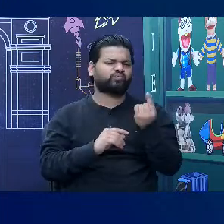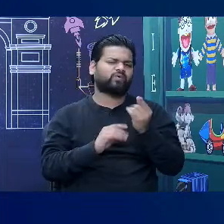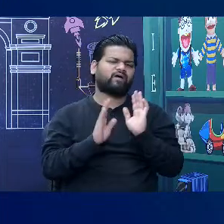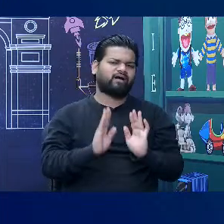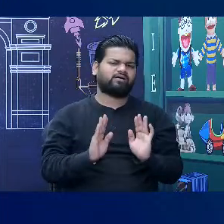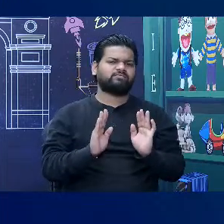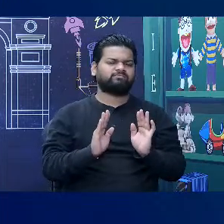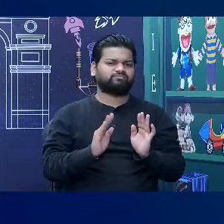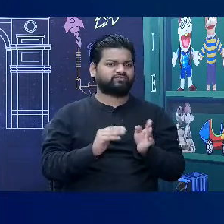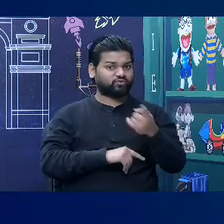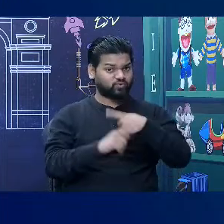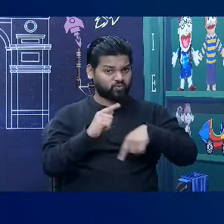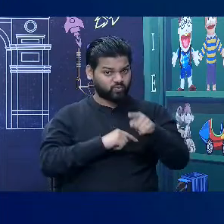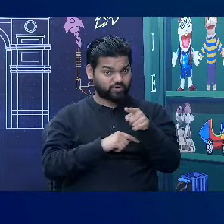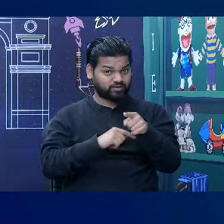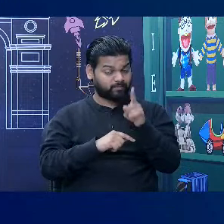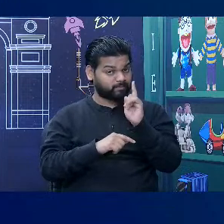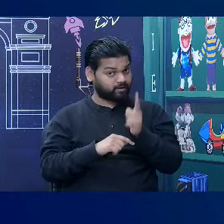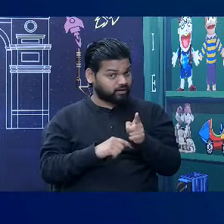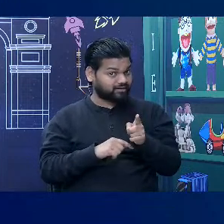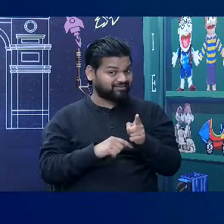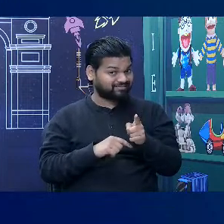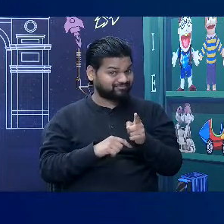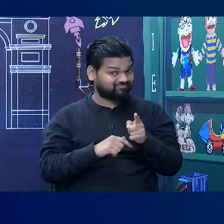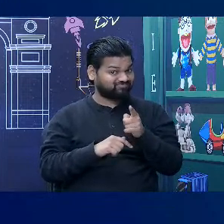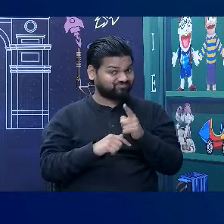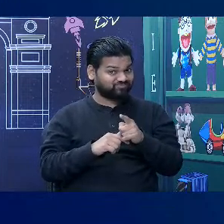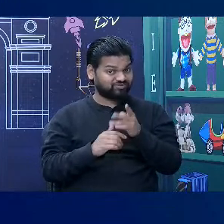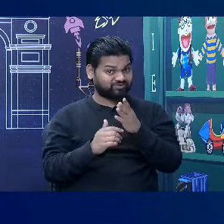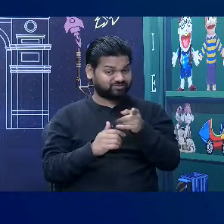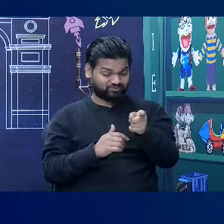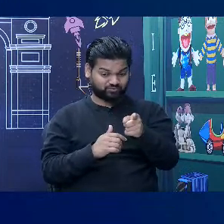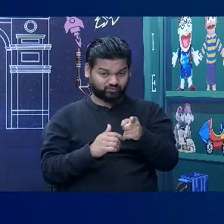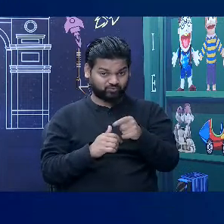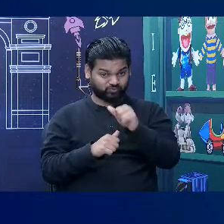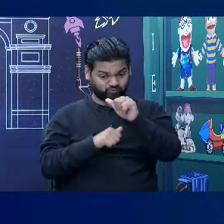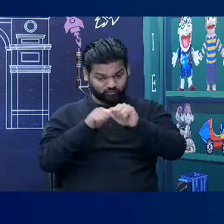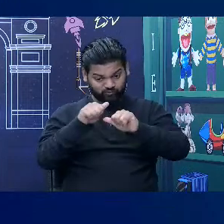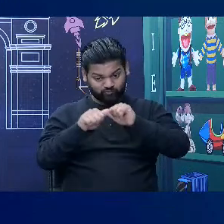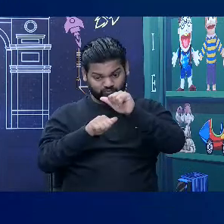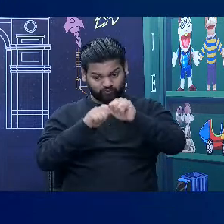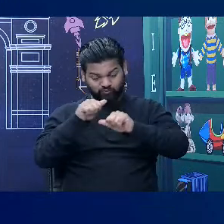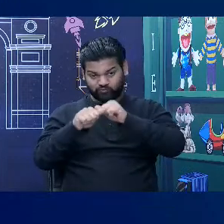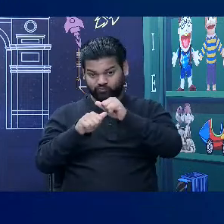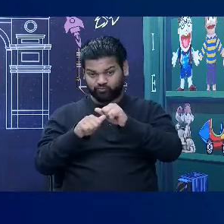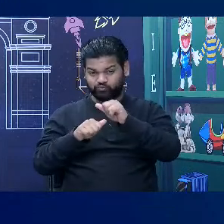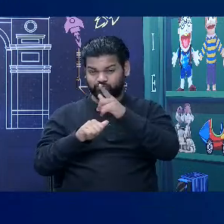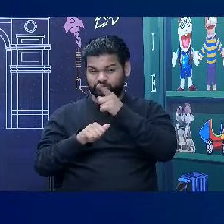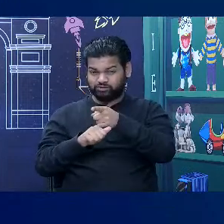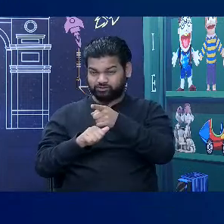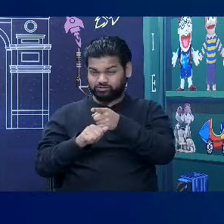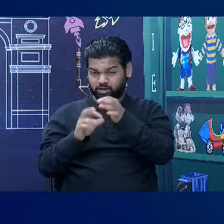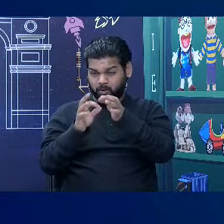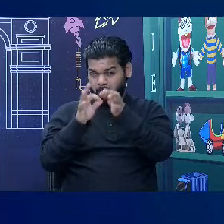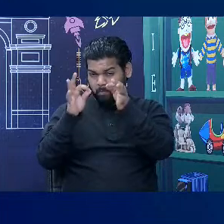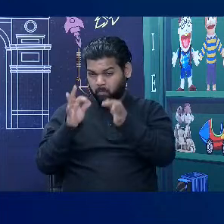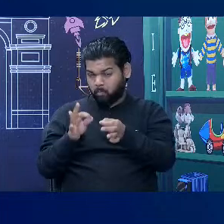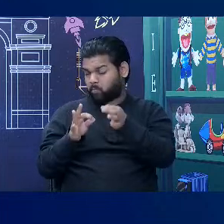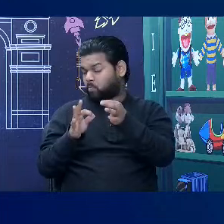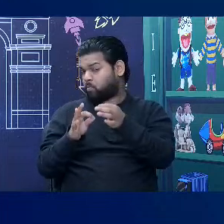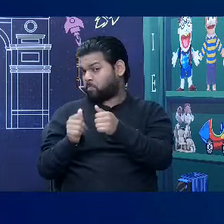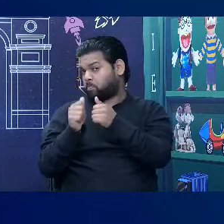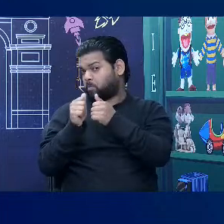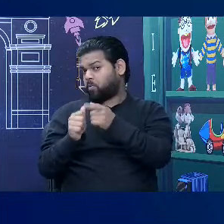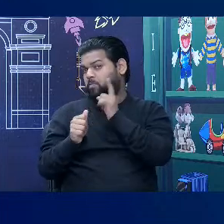that order should be remembered, sine, cos and tan. Only then it will be, otherwise they will get mixed up with the